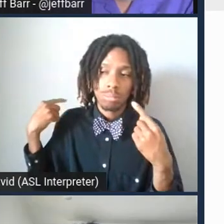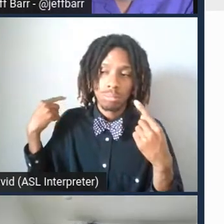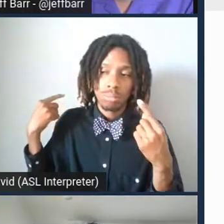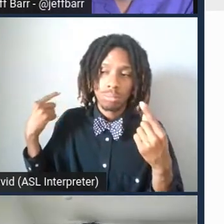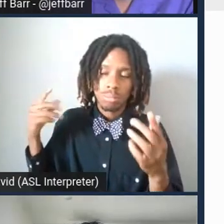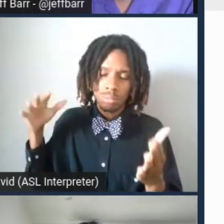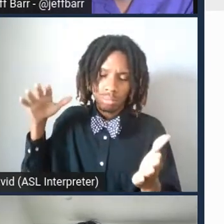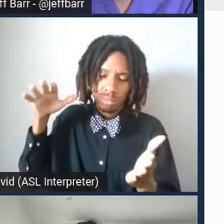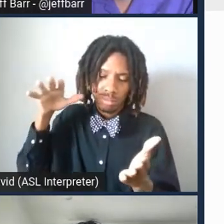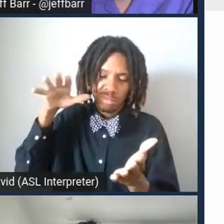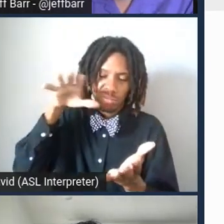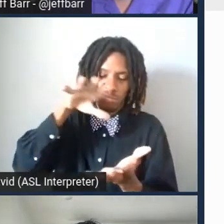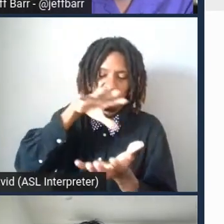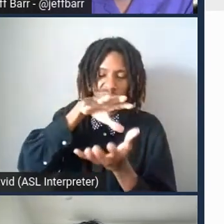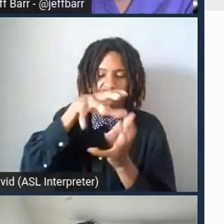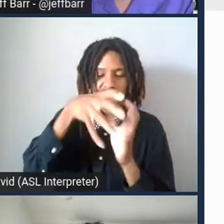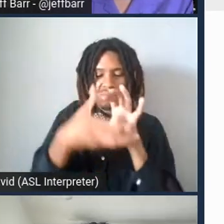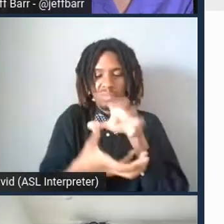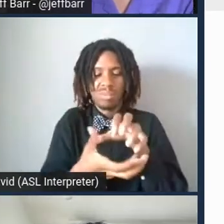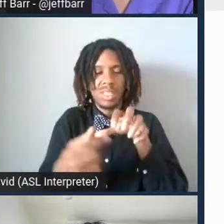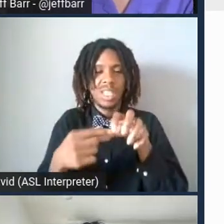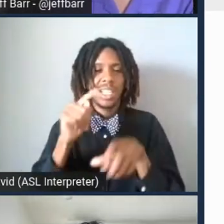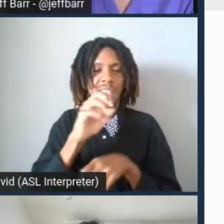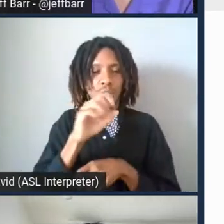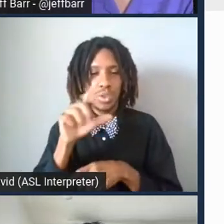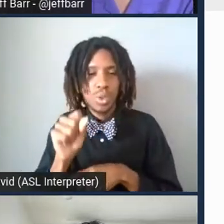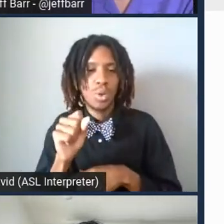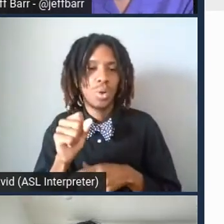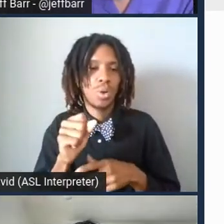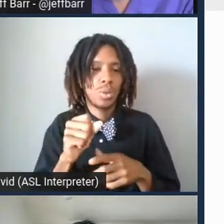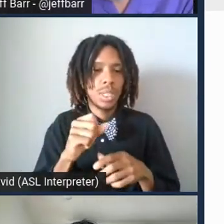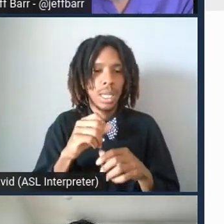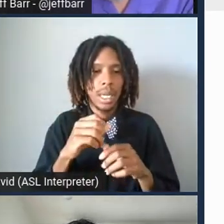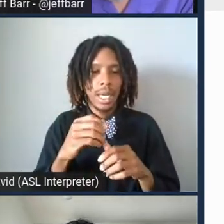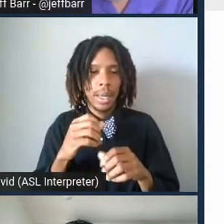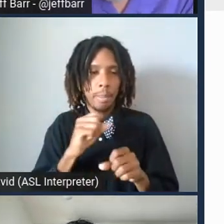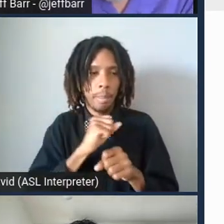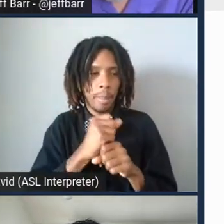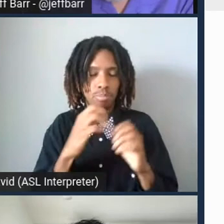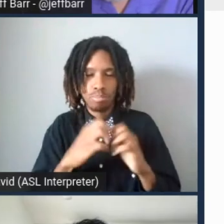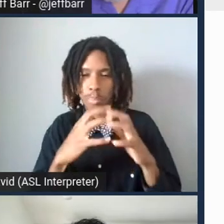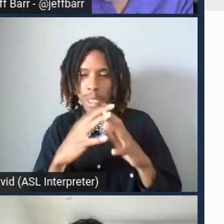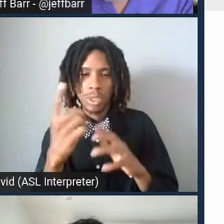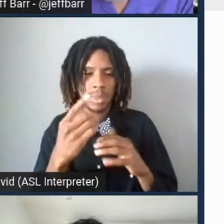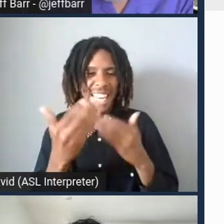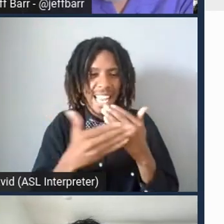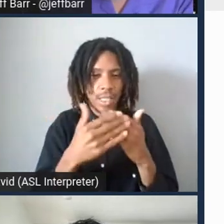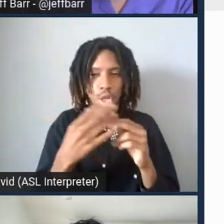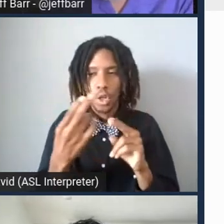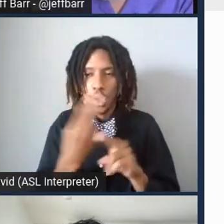into some sort of tools and very easy to use